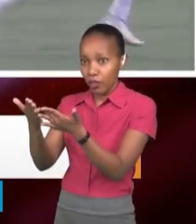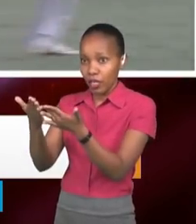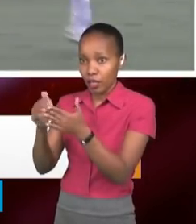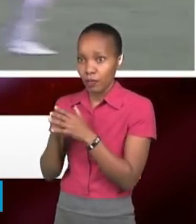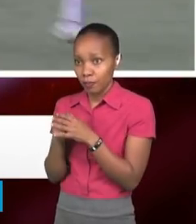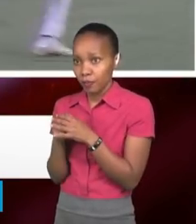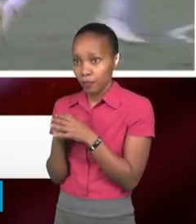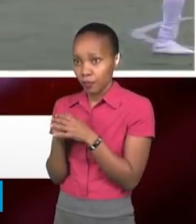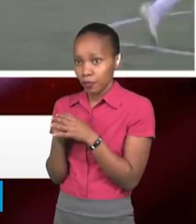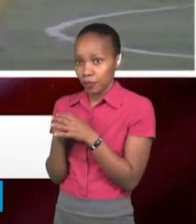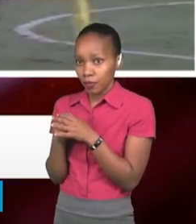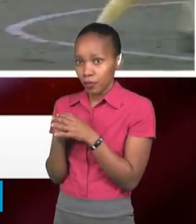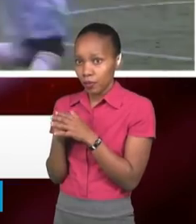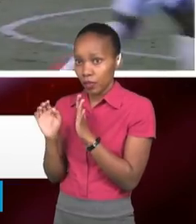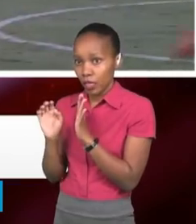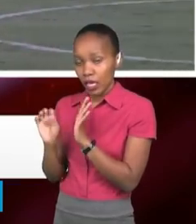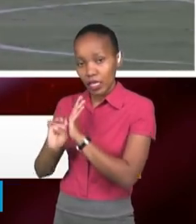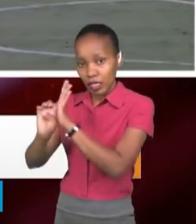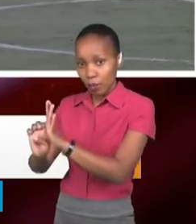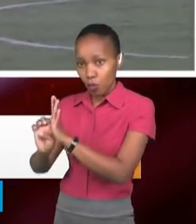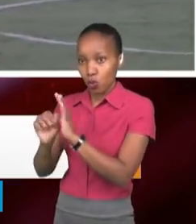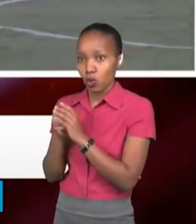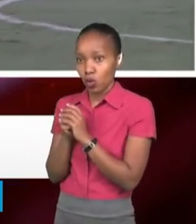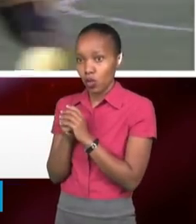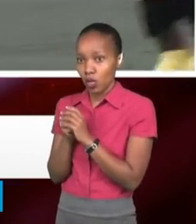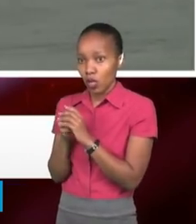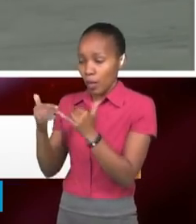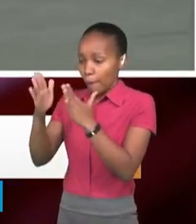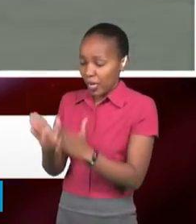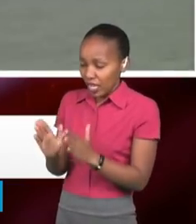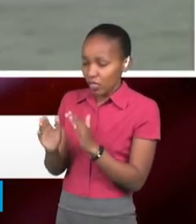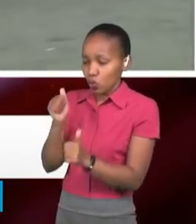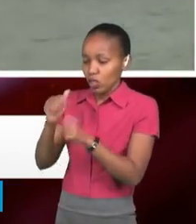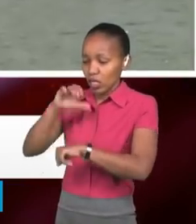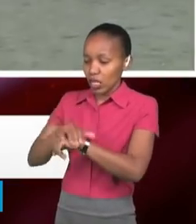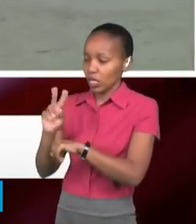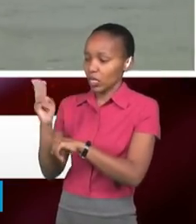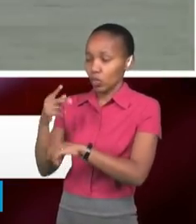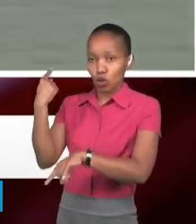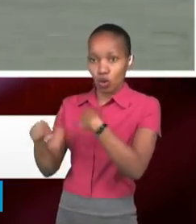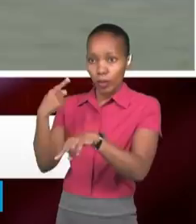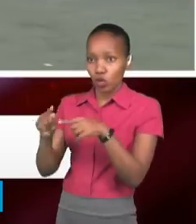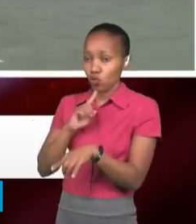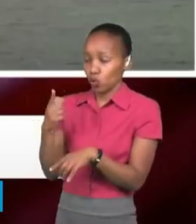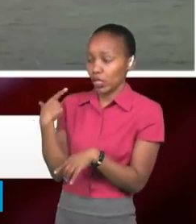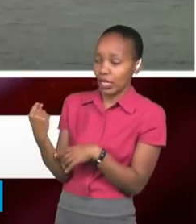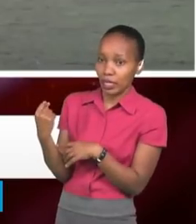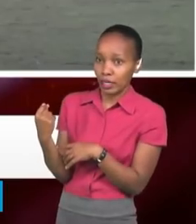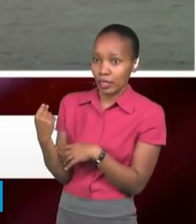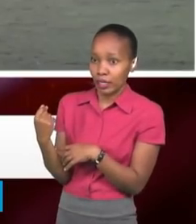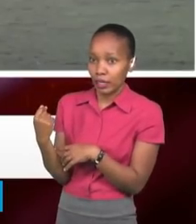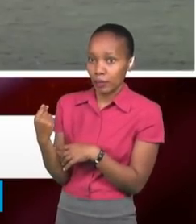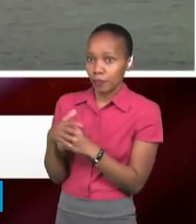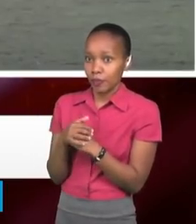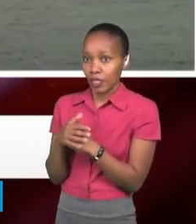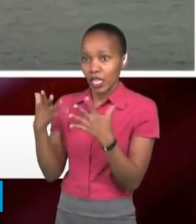of the momentum that actually you've gained in the second leg. Okay. And so yesterday